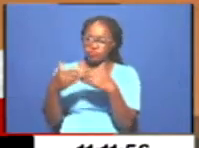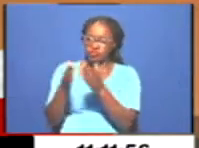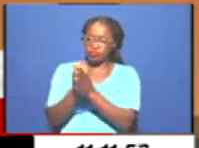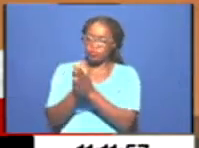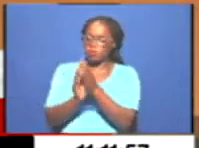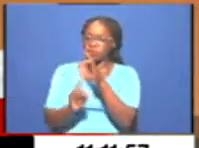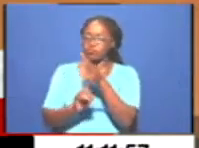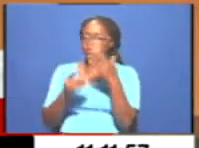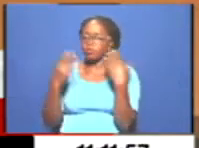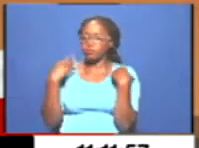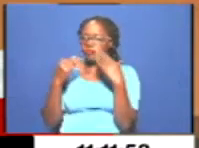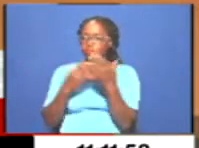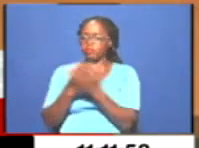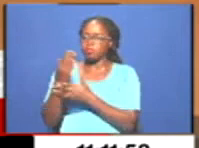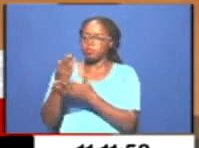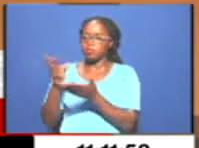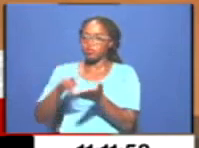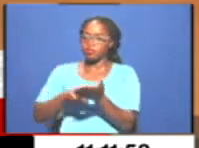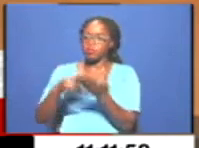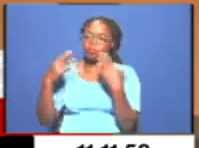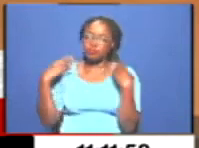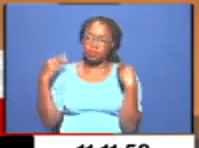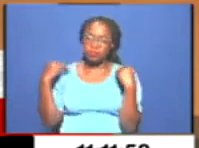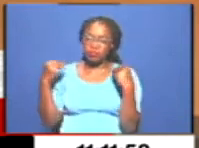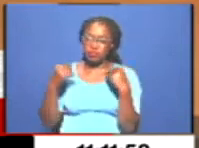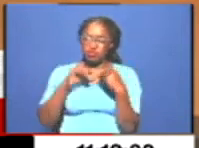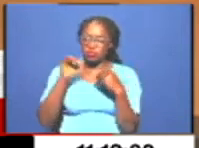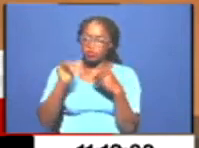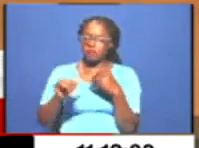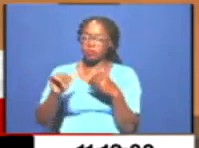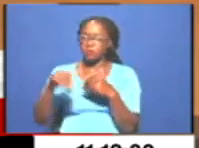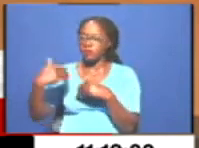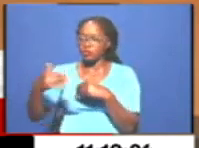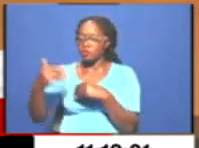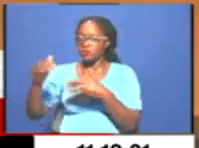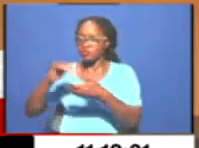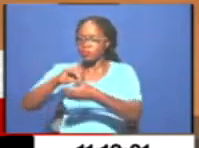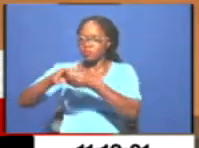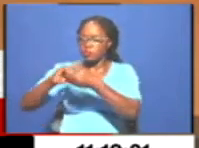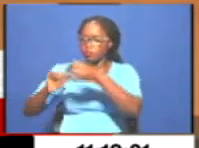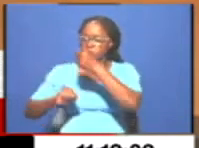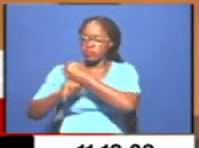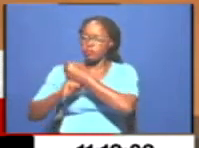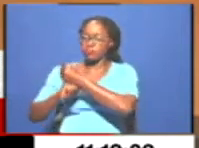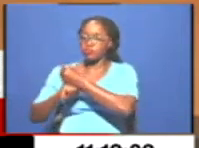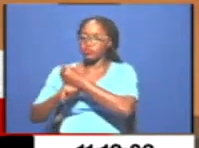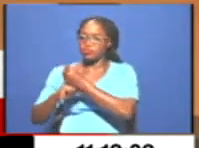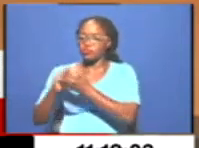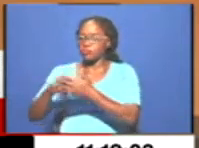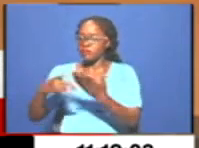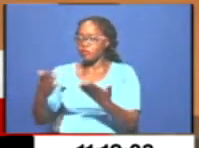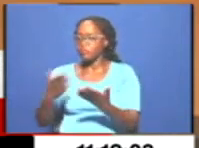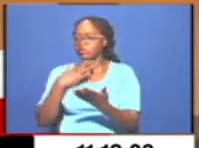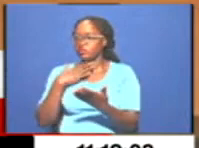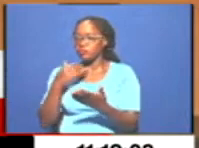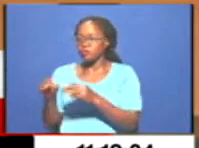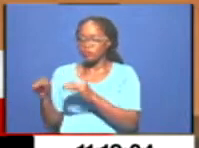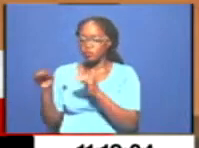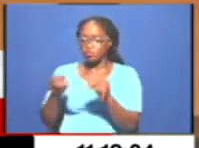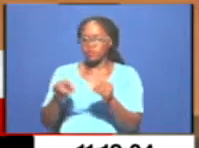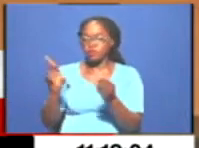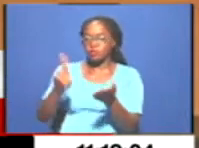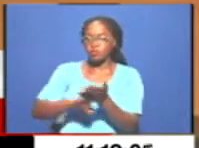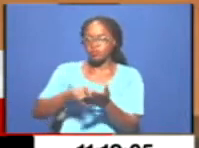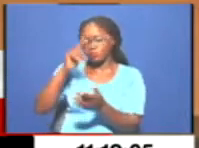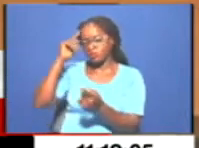through the Registrar of Sports, so that we look at every federation and support them in whatever they need to put in place for registration